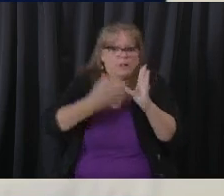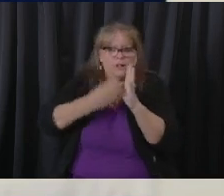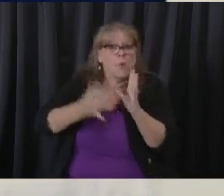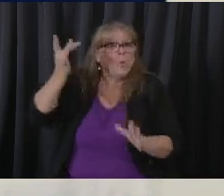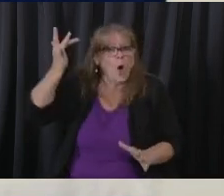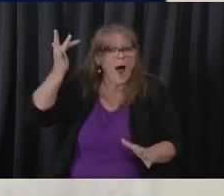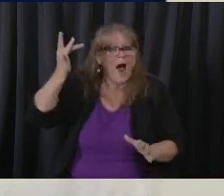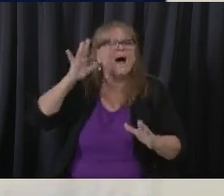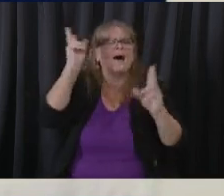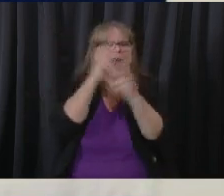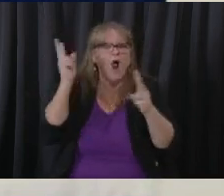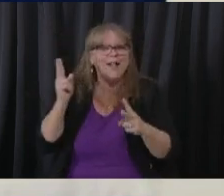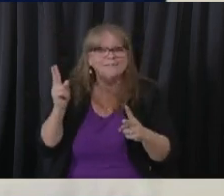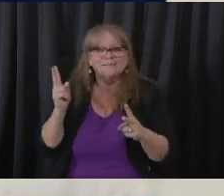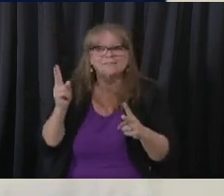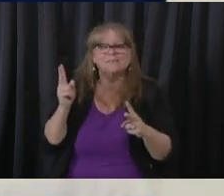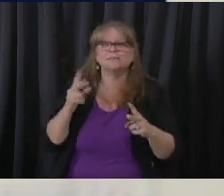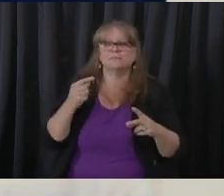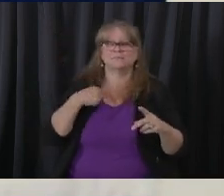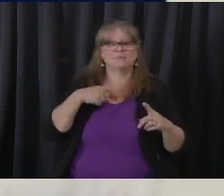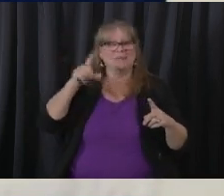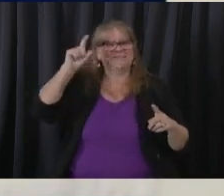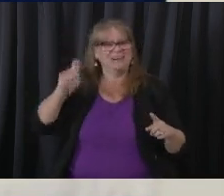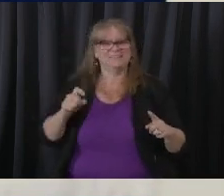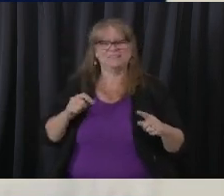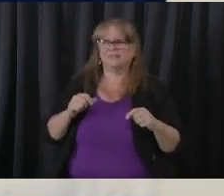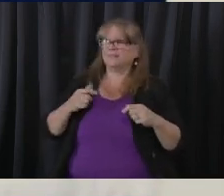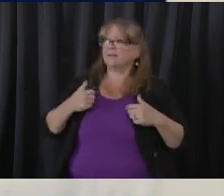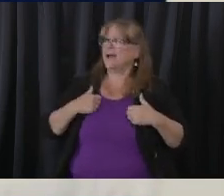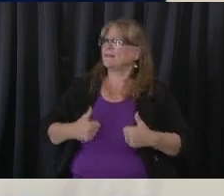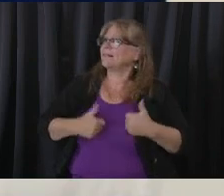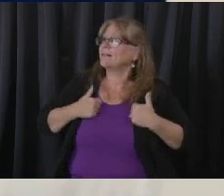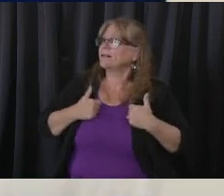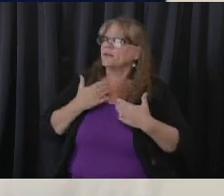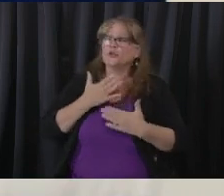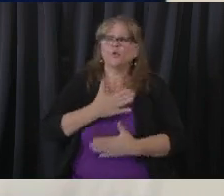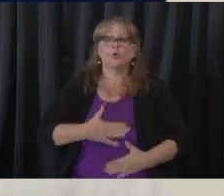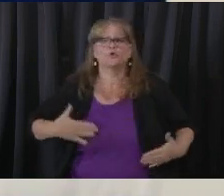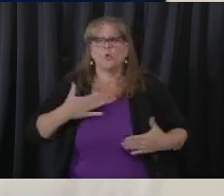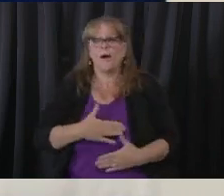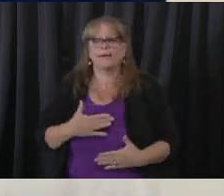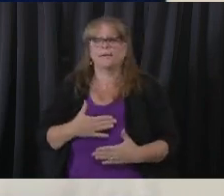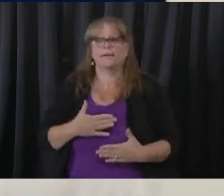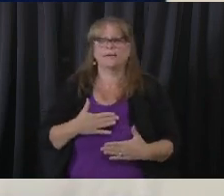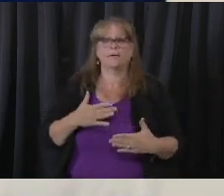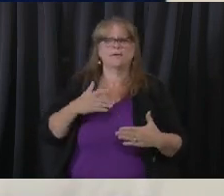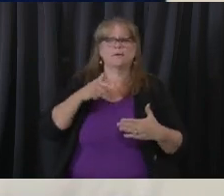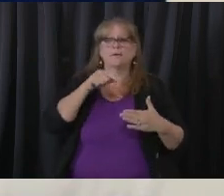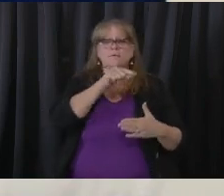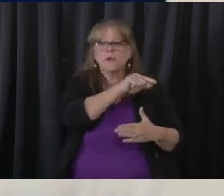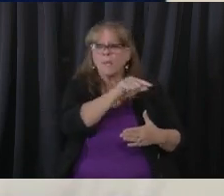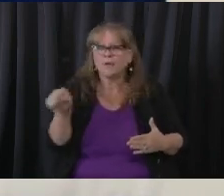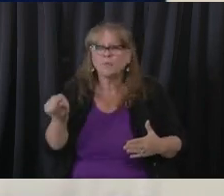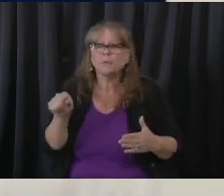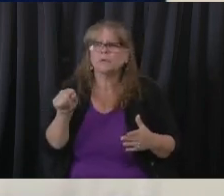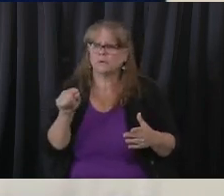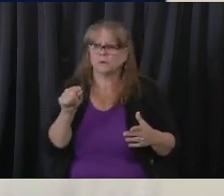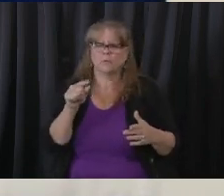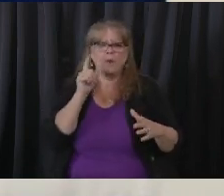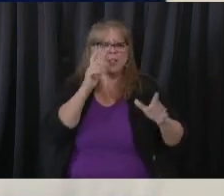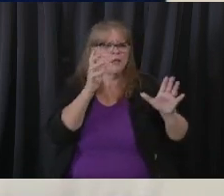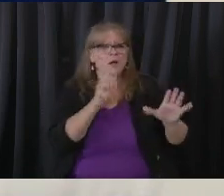ones. For some of us, that means birthday parties. For some of us, that means Halloween. For some, it means church. For all of us, it means going to work.